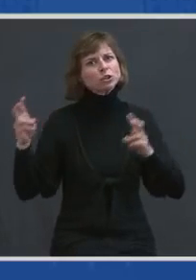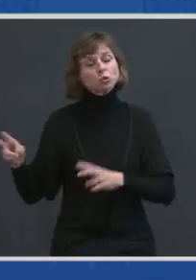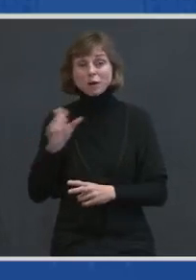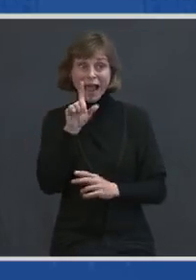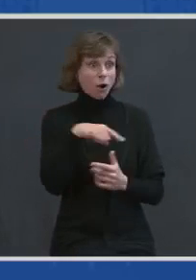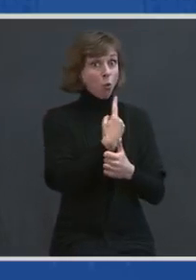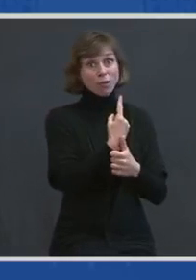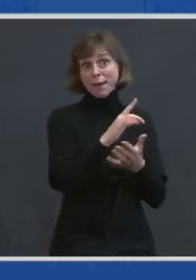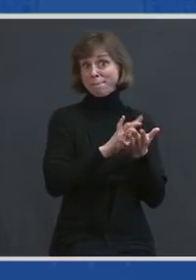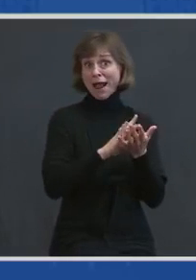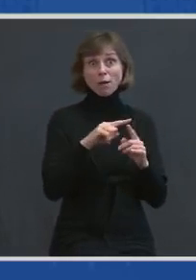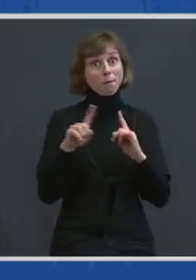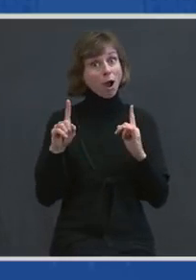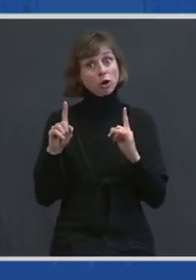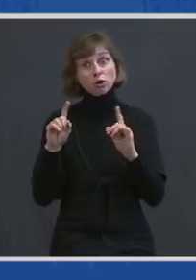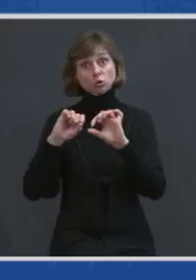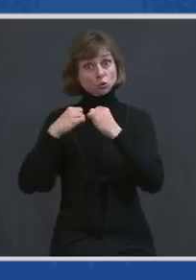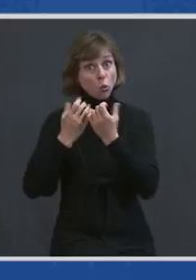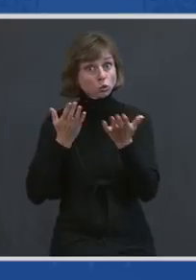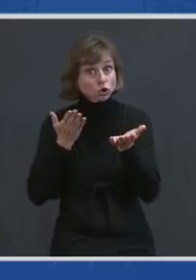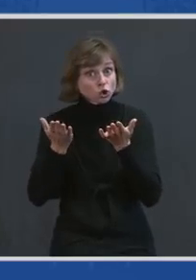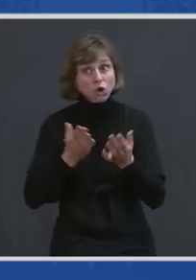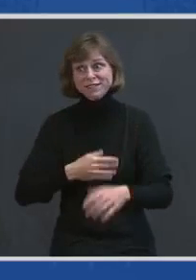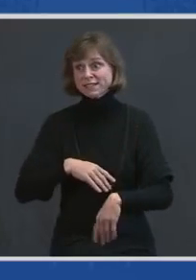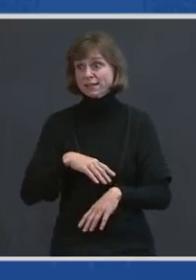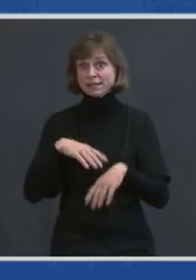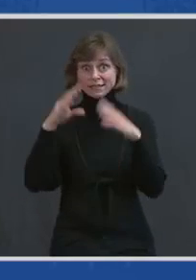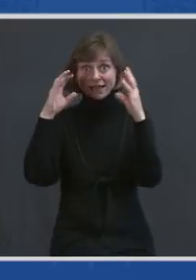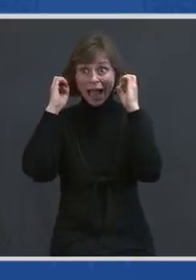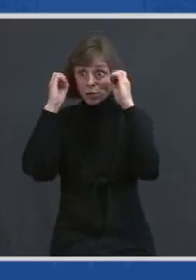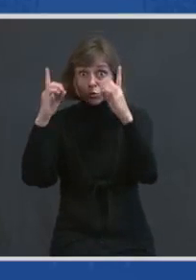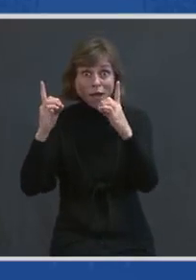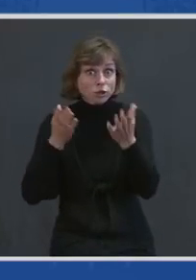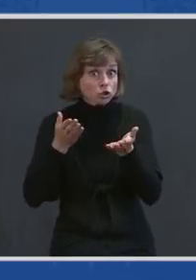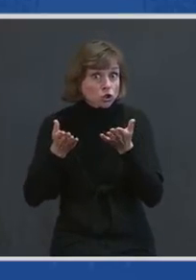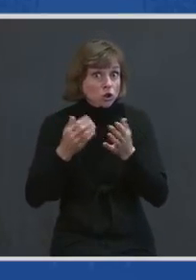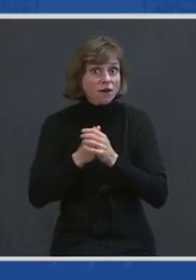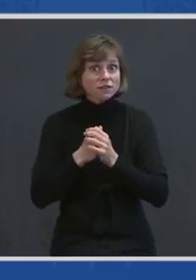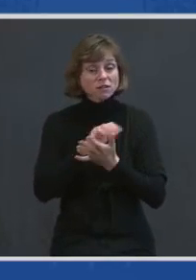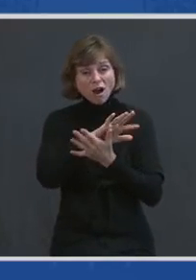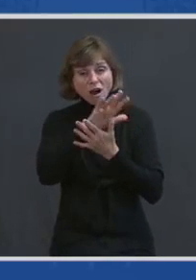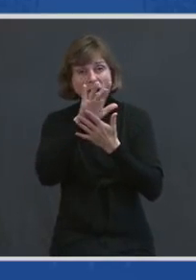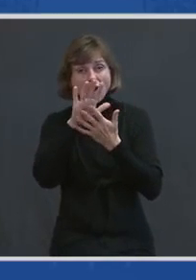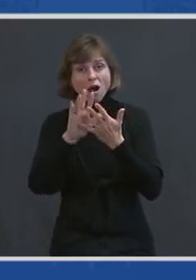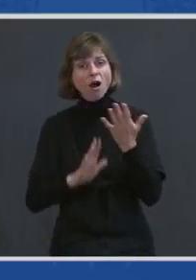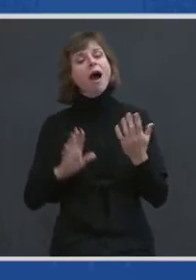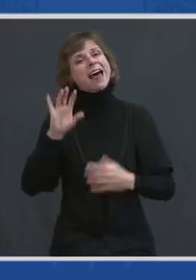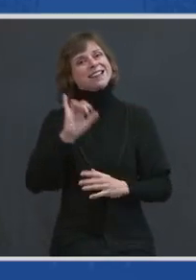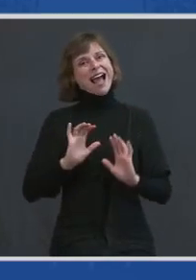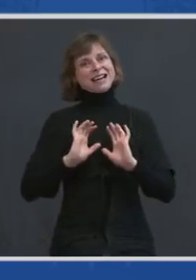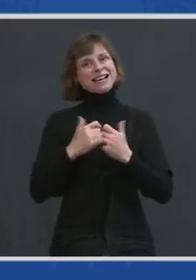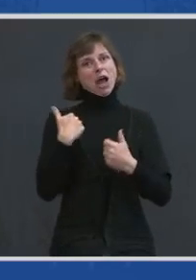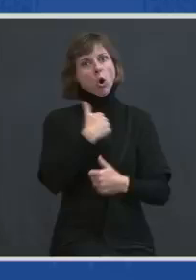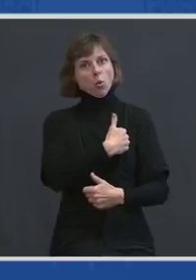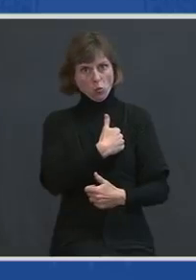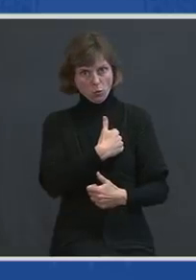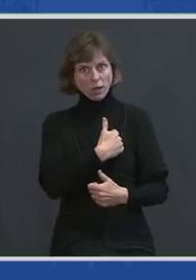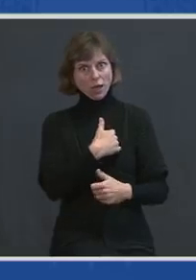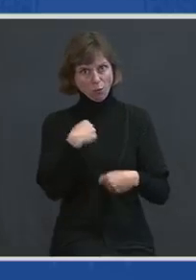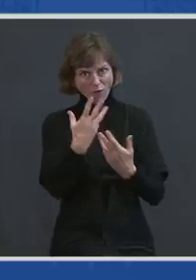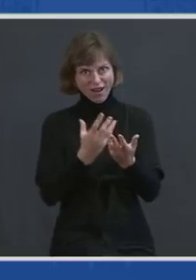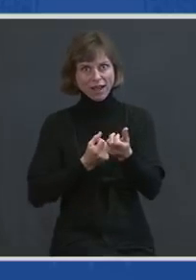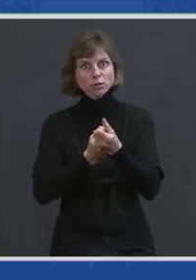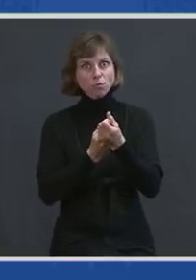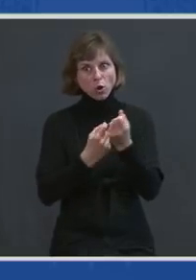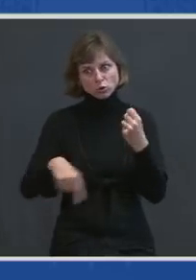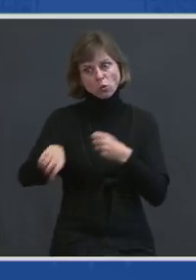social services, behavioral health, educational services. So that's the way that we have been able to support our families and move